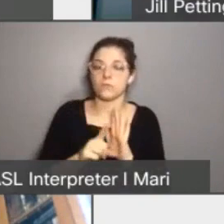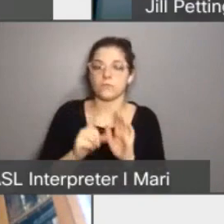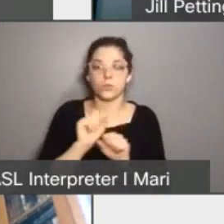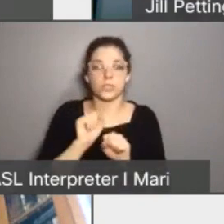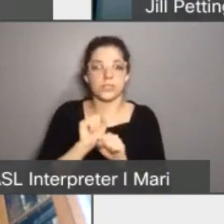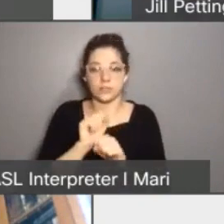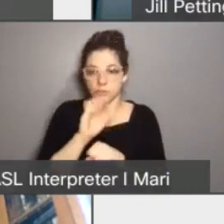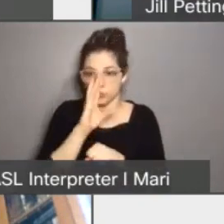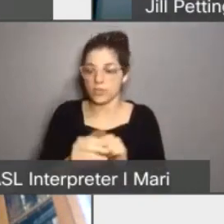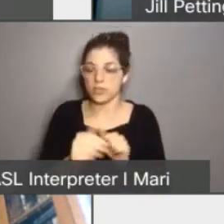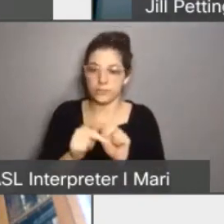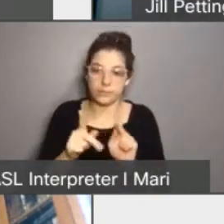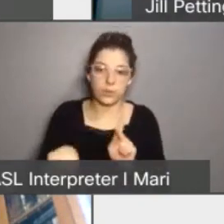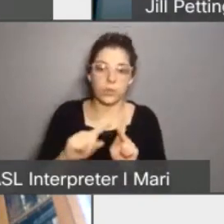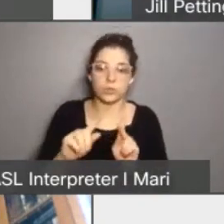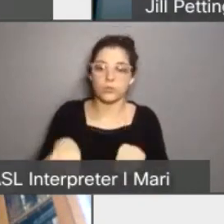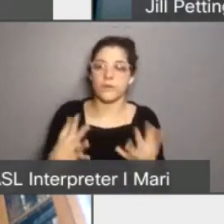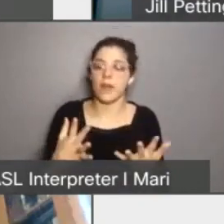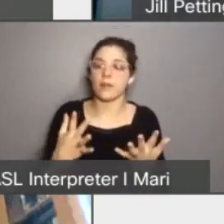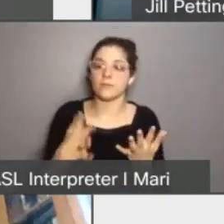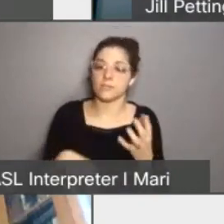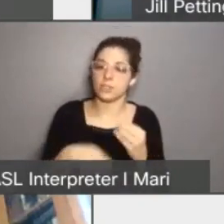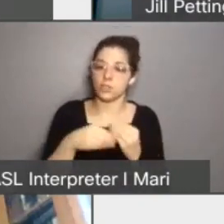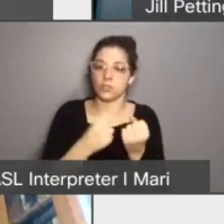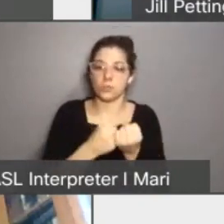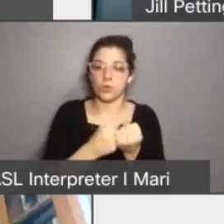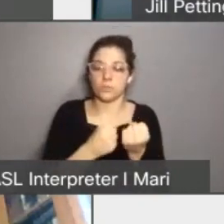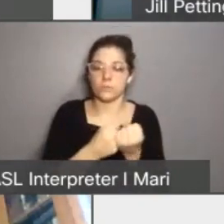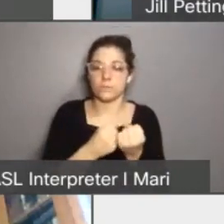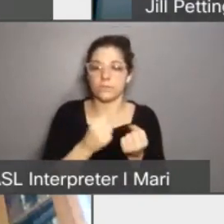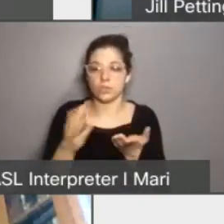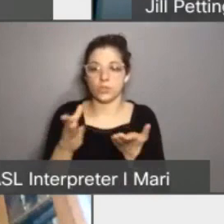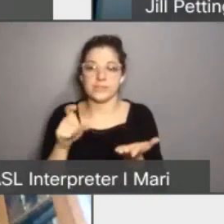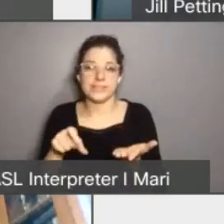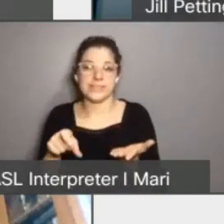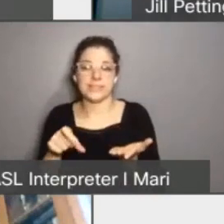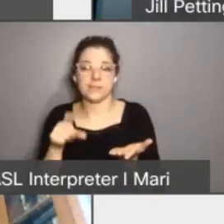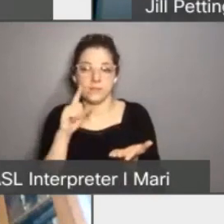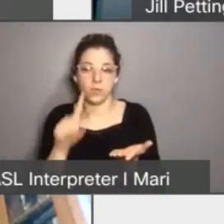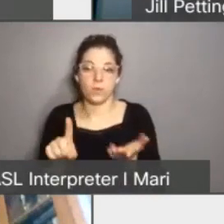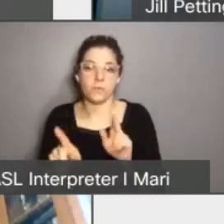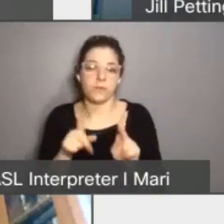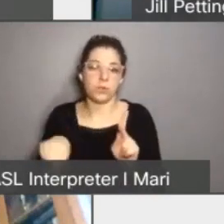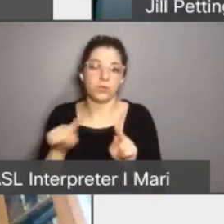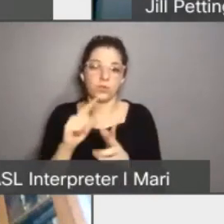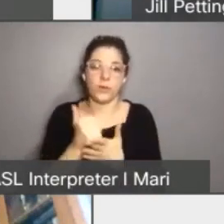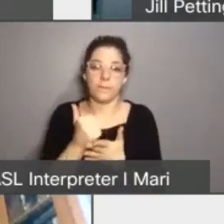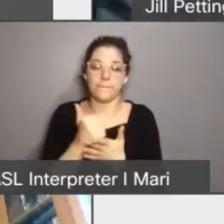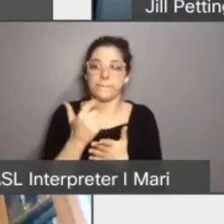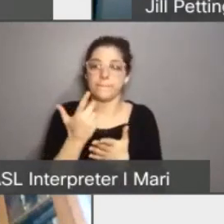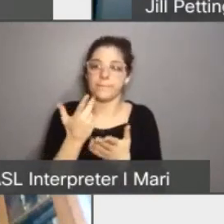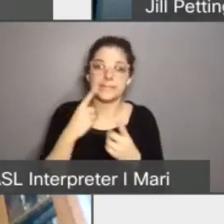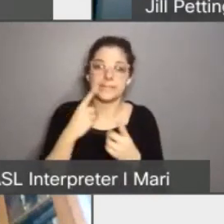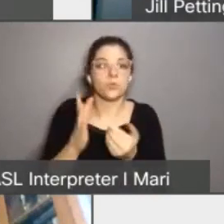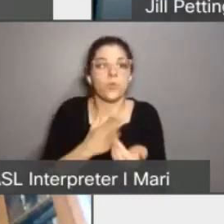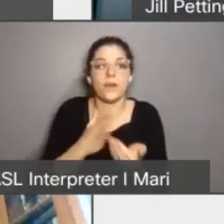working directly with people to provide the additional supports and services needed for folks to help, succeed in